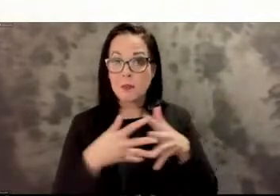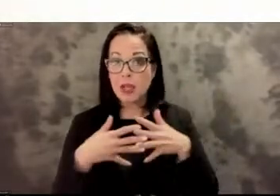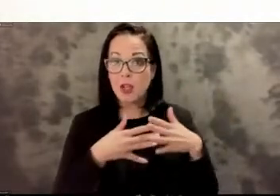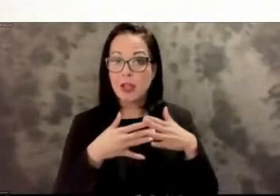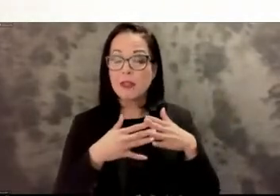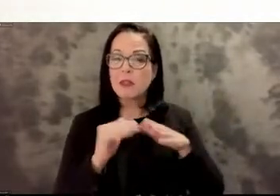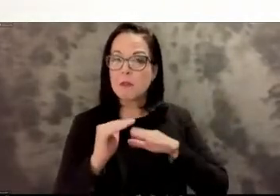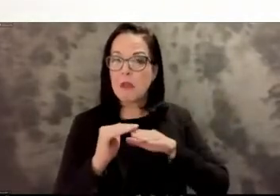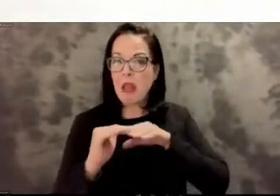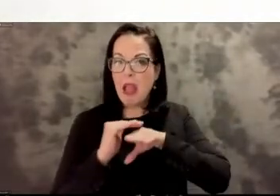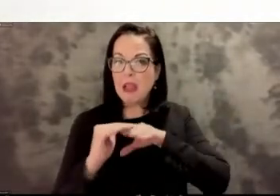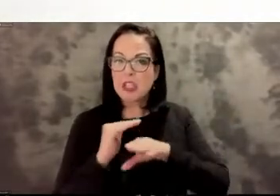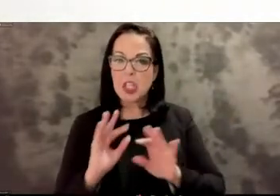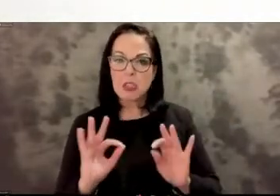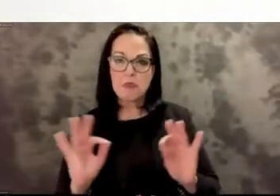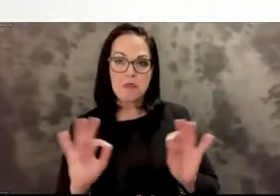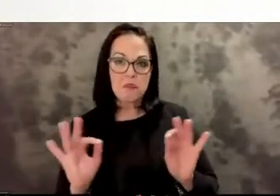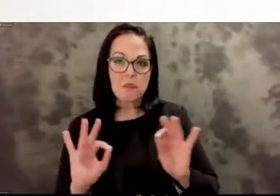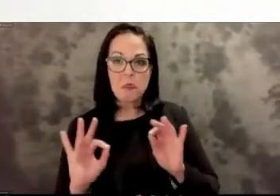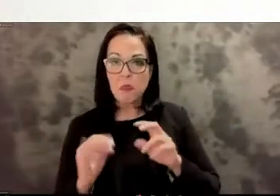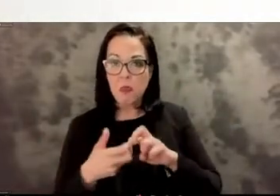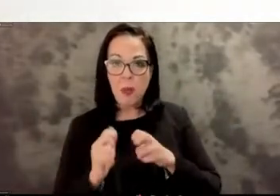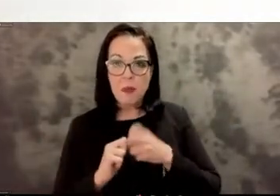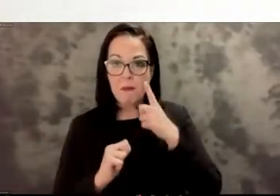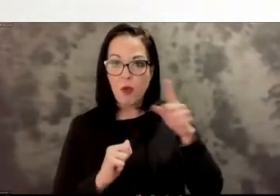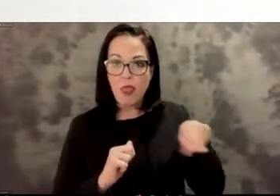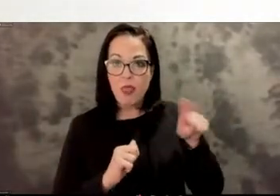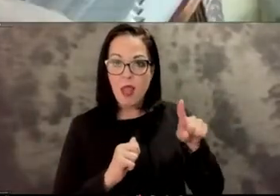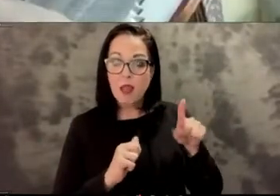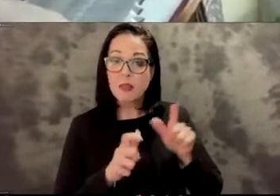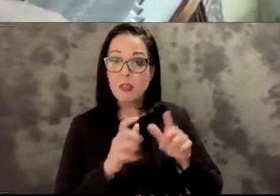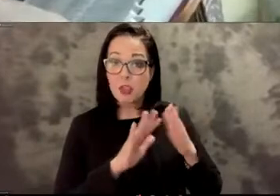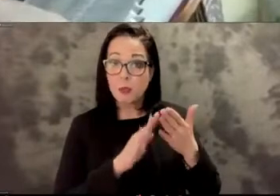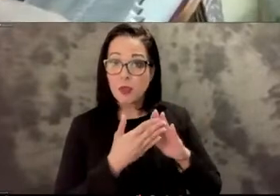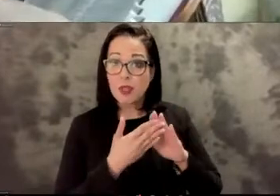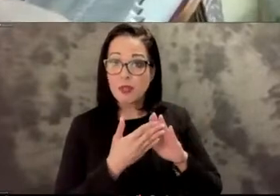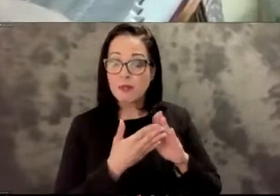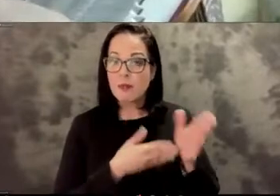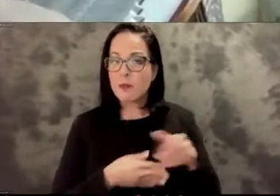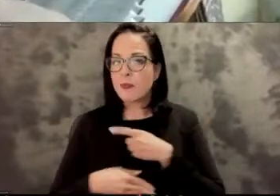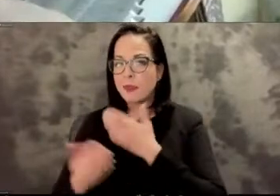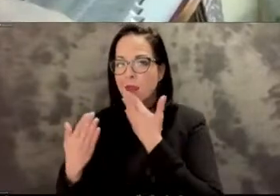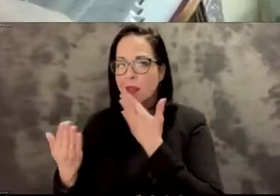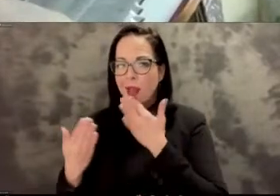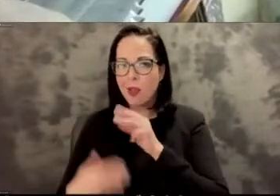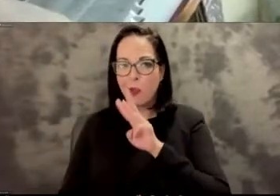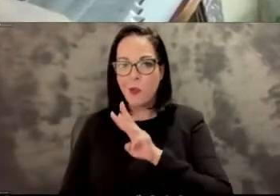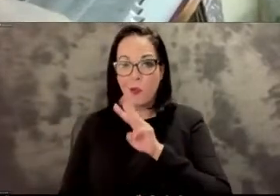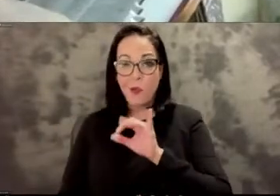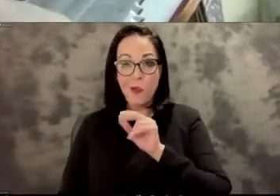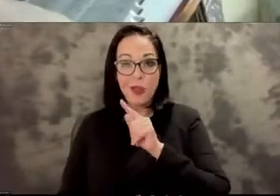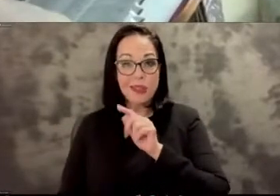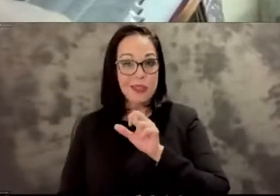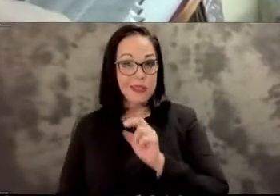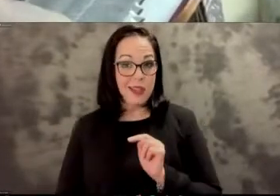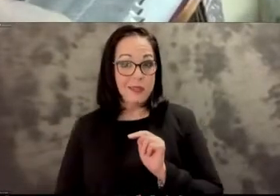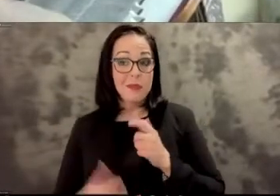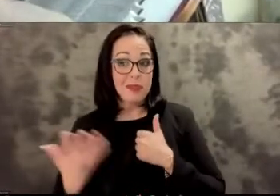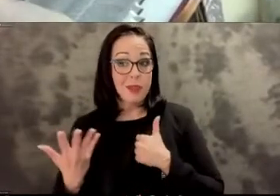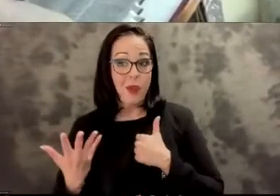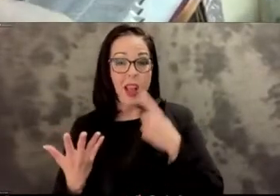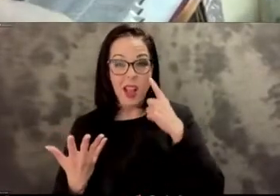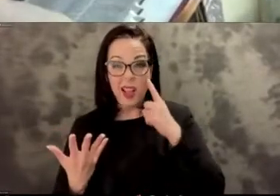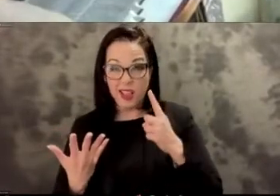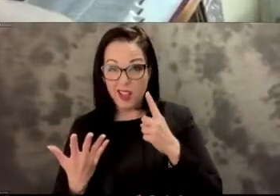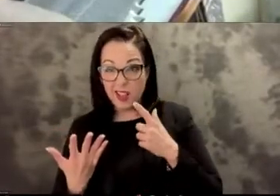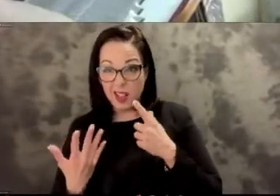minor problem for the Asian American population community. And thank you, Winston. I am having some connectivity issues, so I'm hoping coming through.